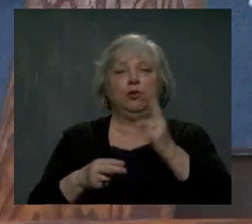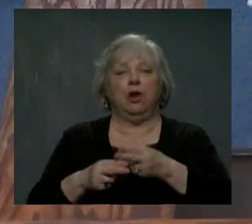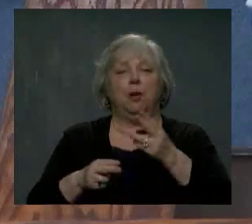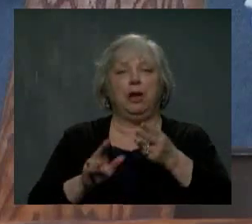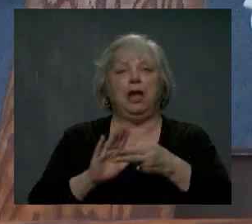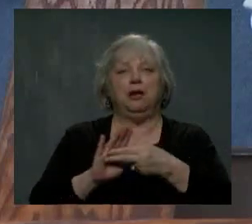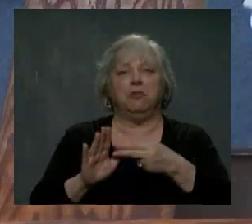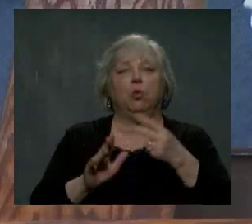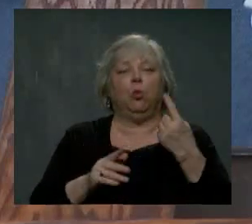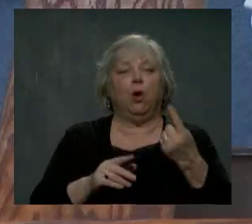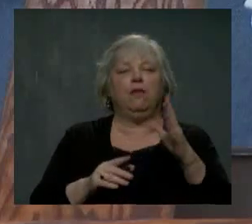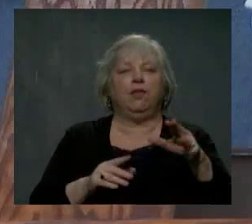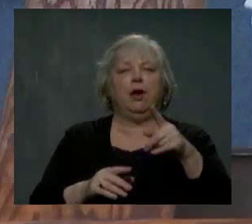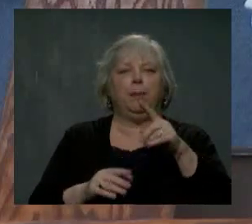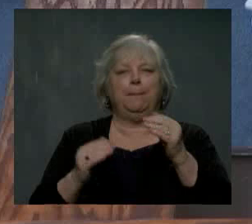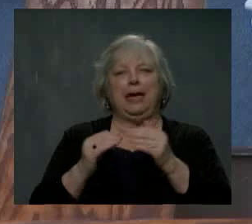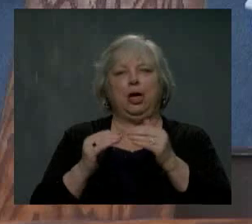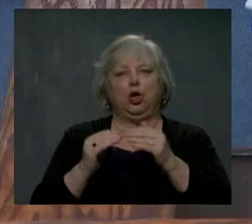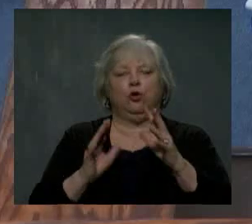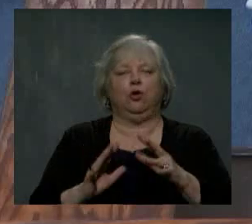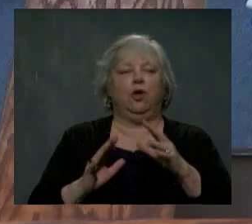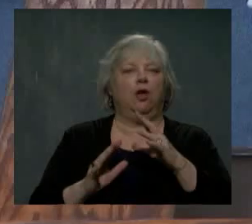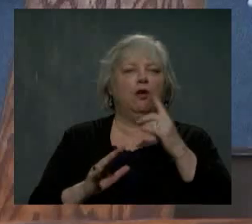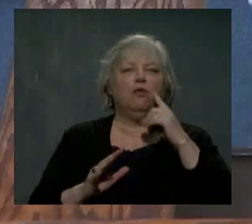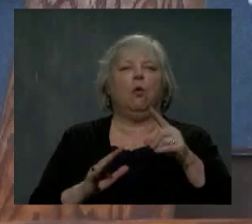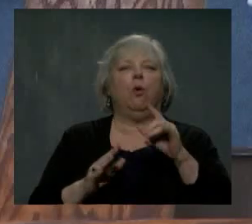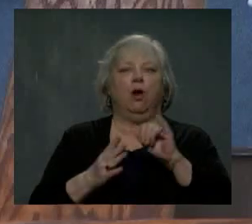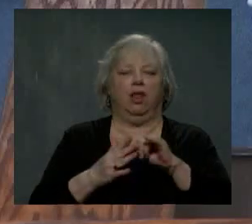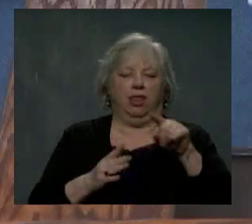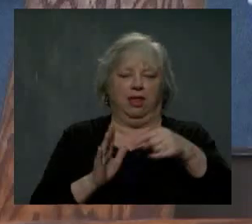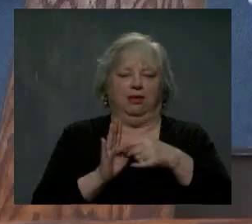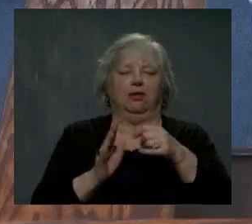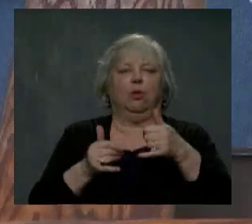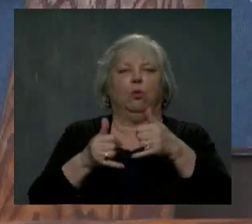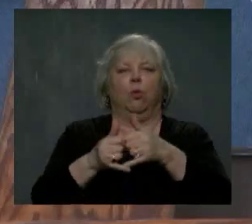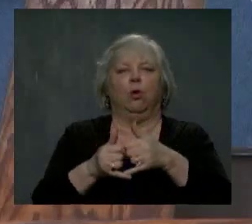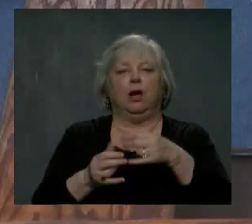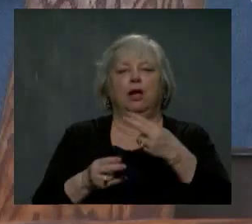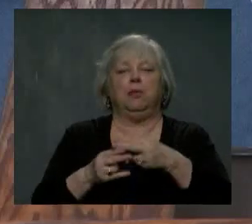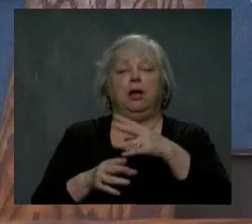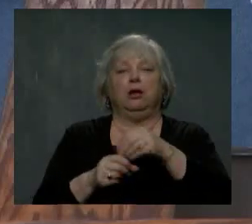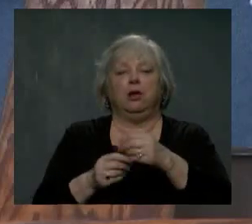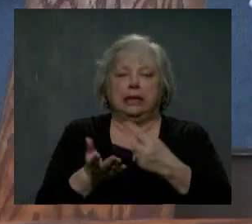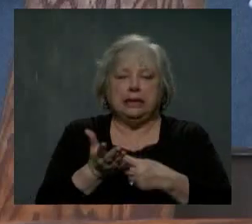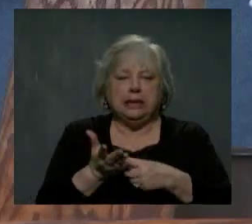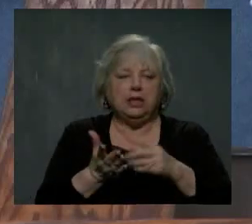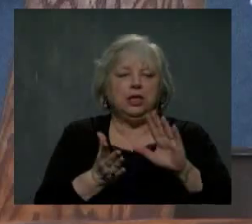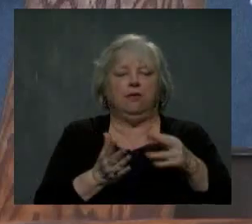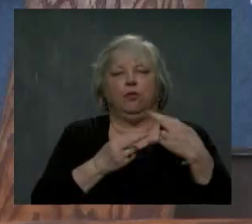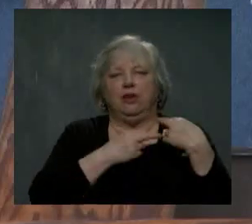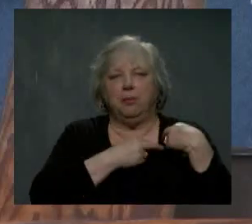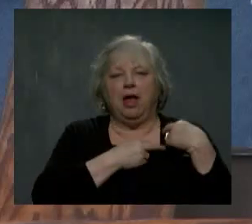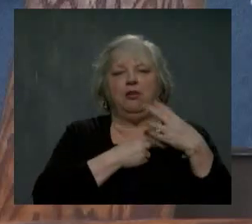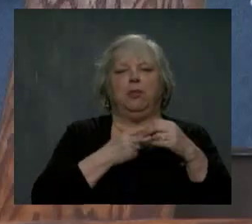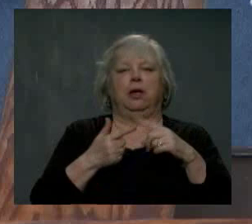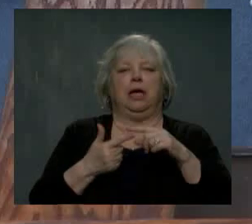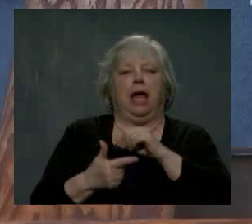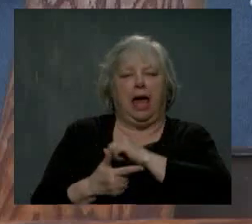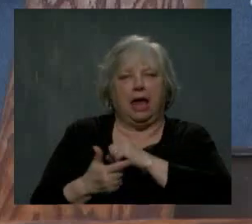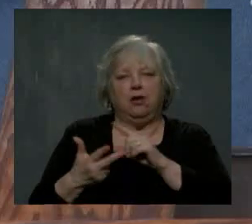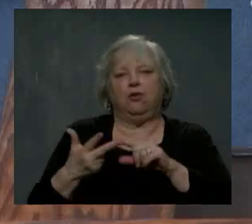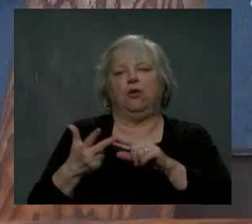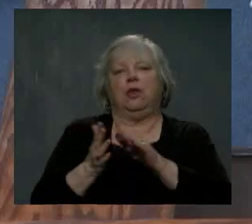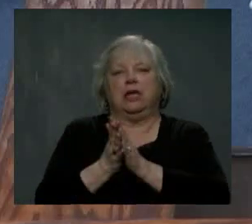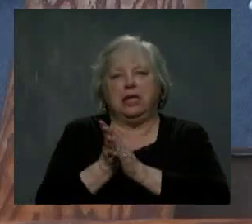peers for Finance Officer of the Year. Nominations include a discussion of the responsibility, the attitude,